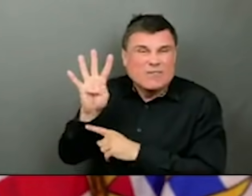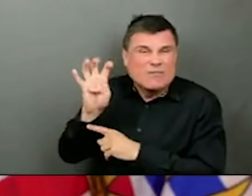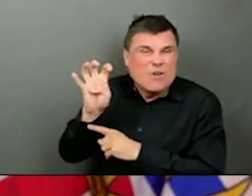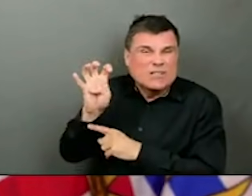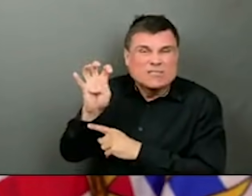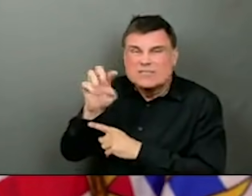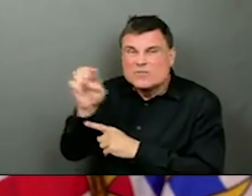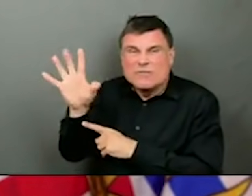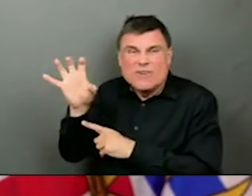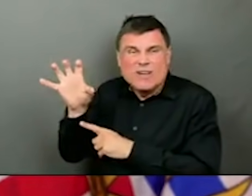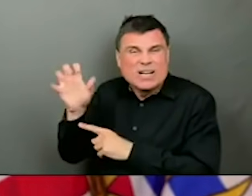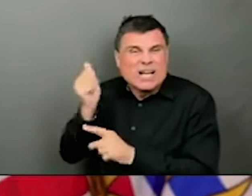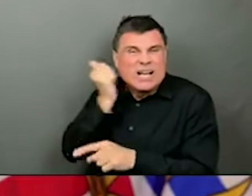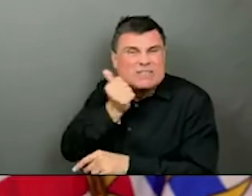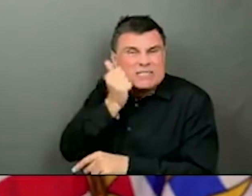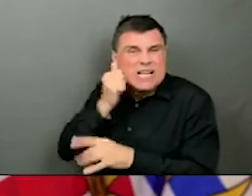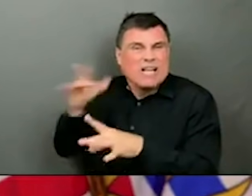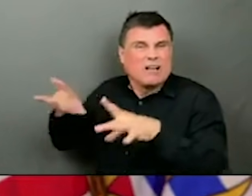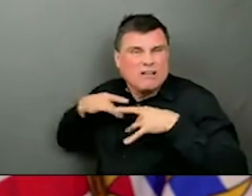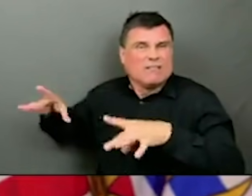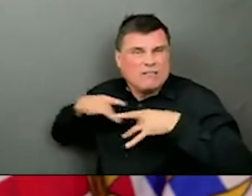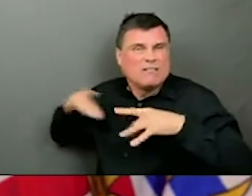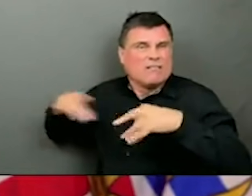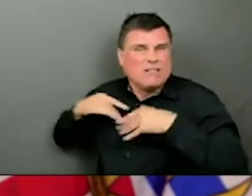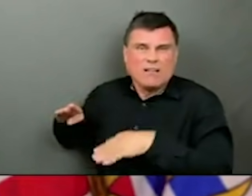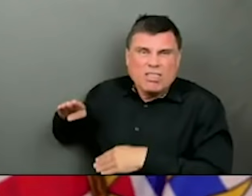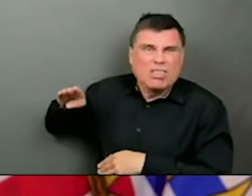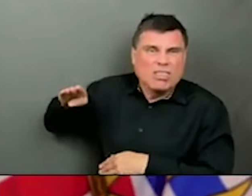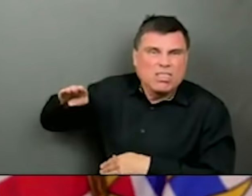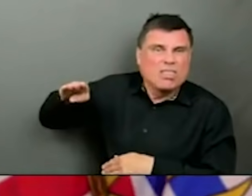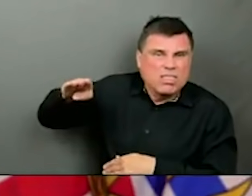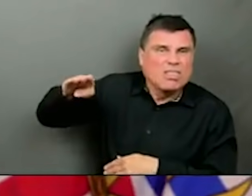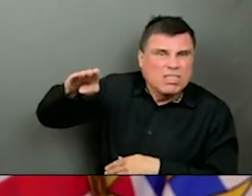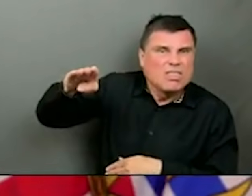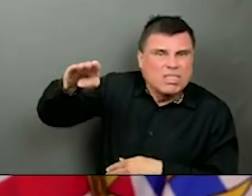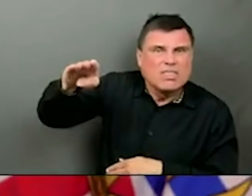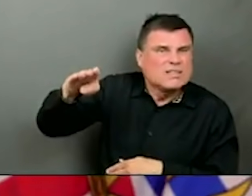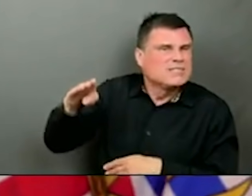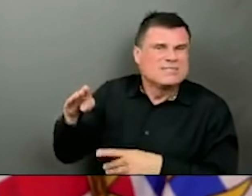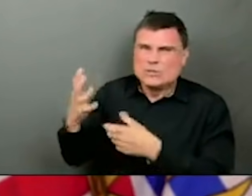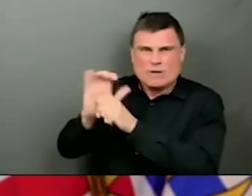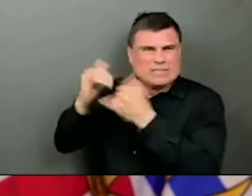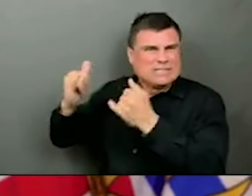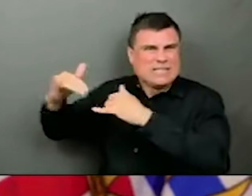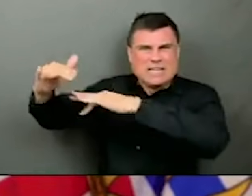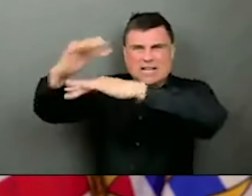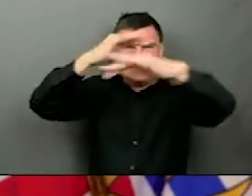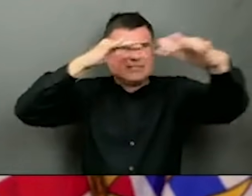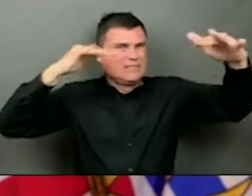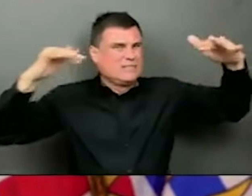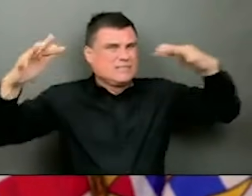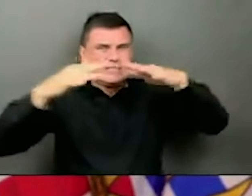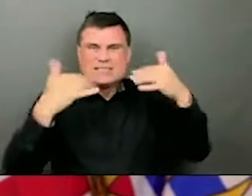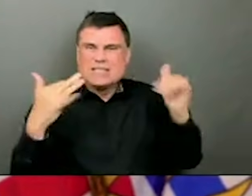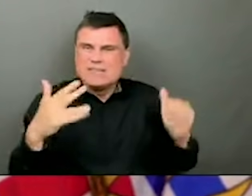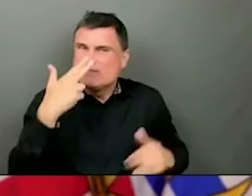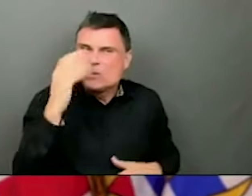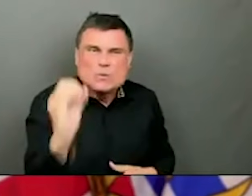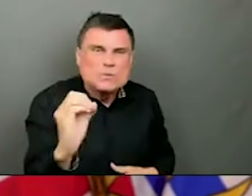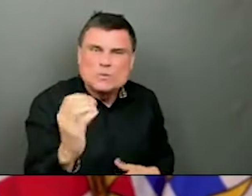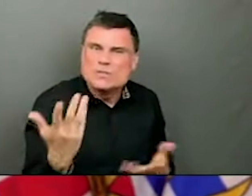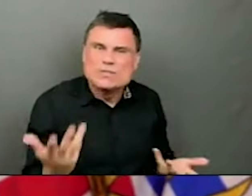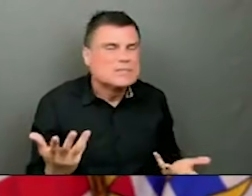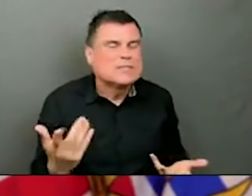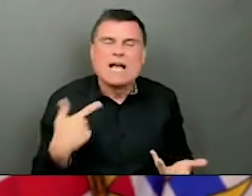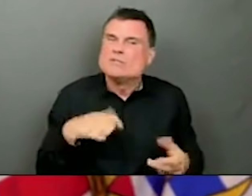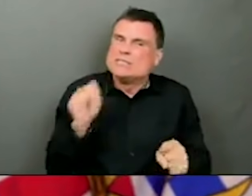virus continues to circulate. And we have to do all we can to stop those transmissions as we're all